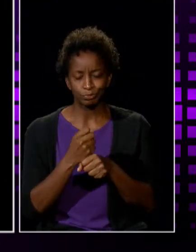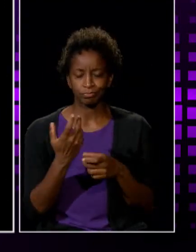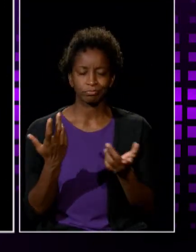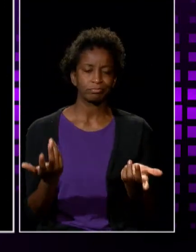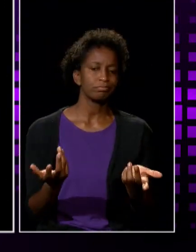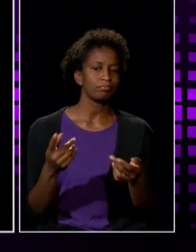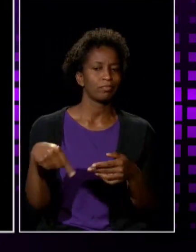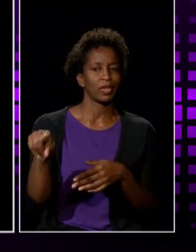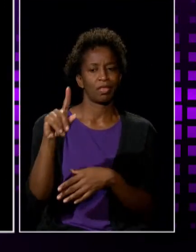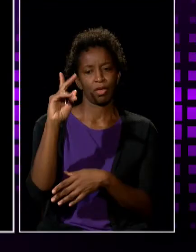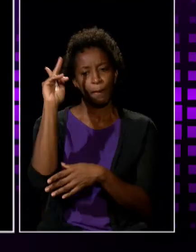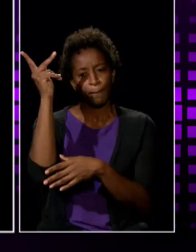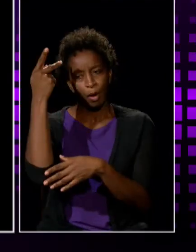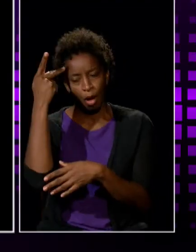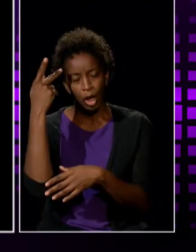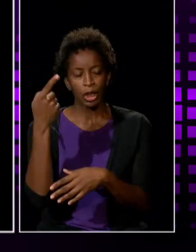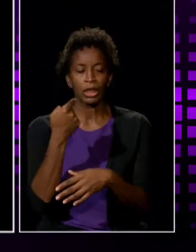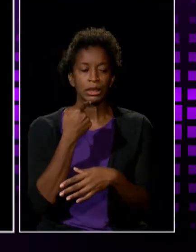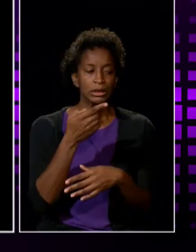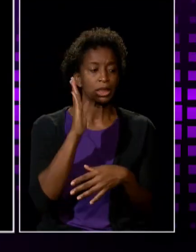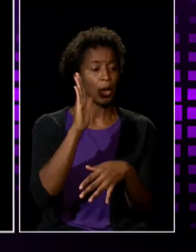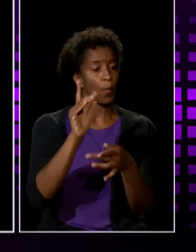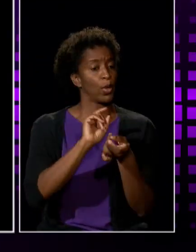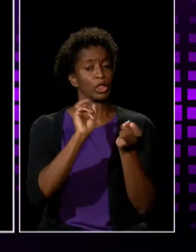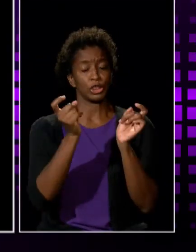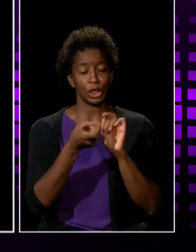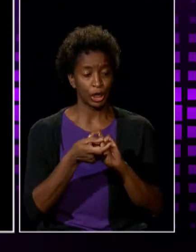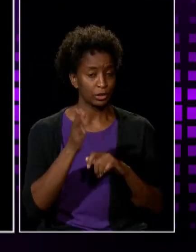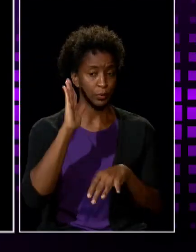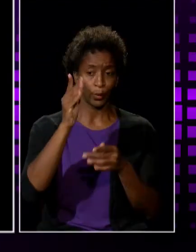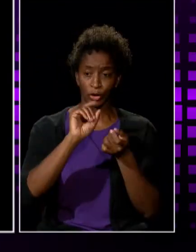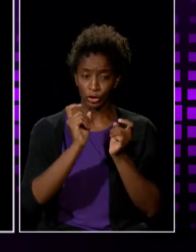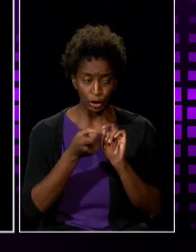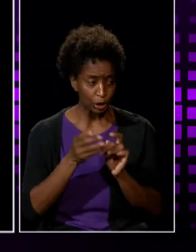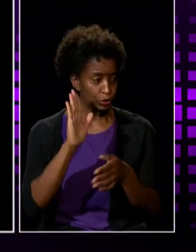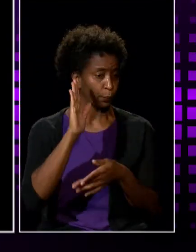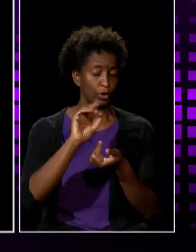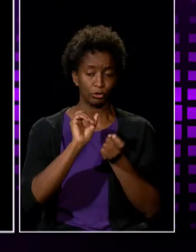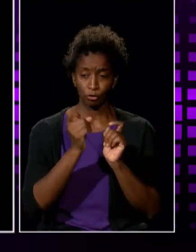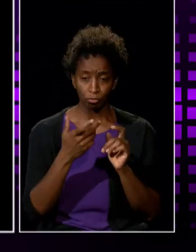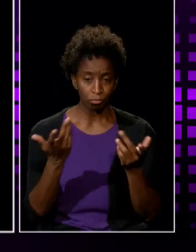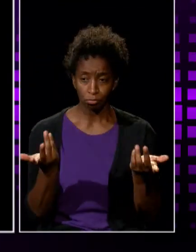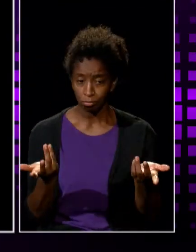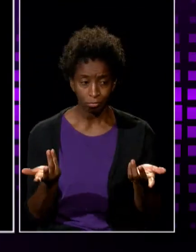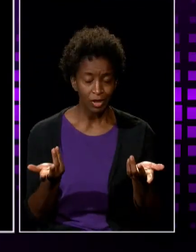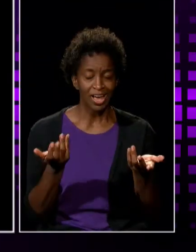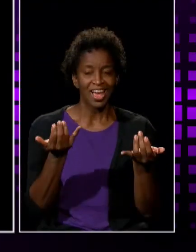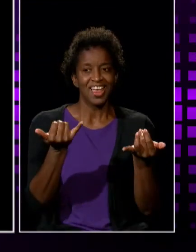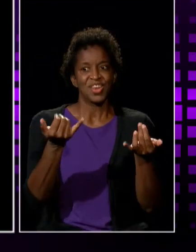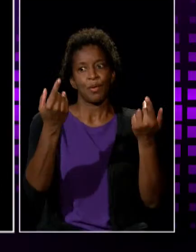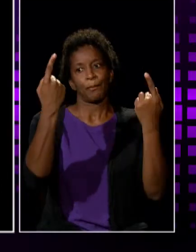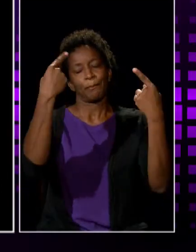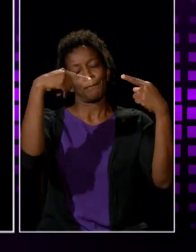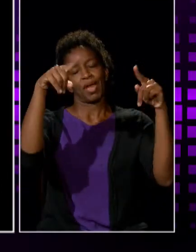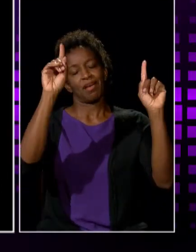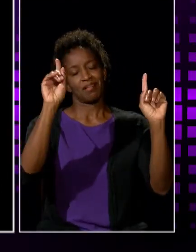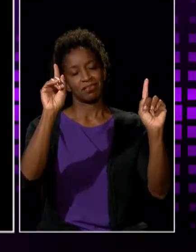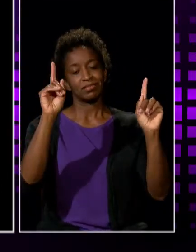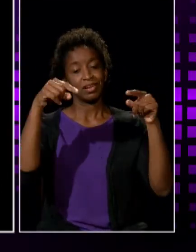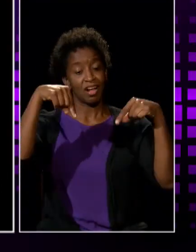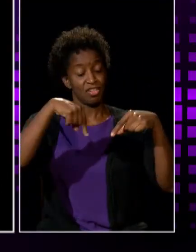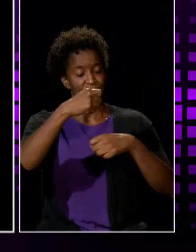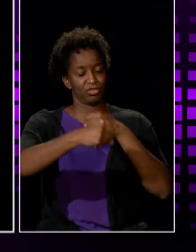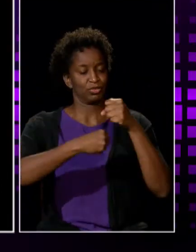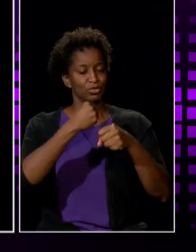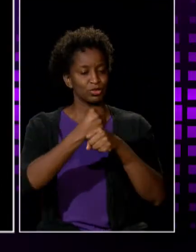we're moving towards republic constantly, and then finally, with this particular 55th independence